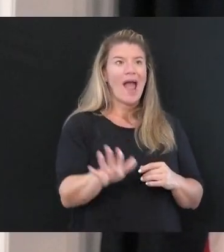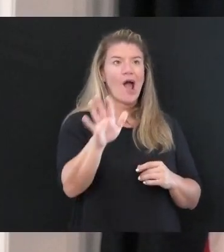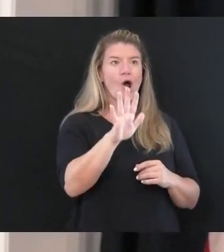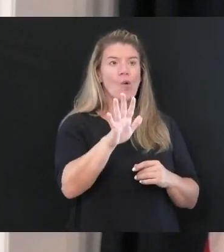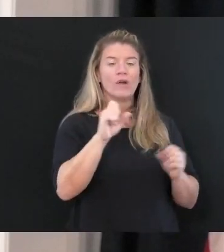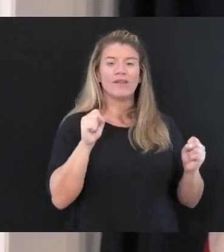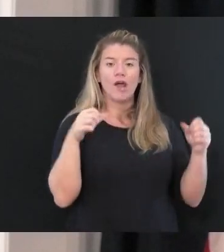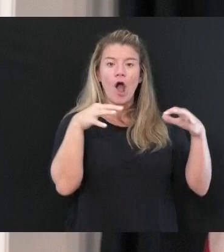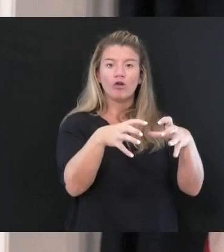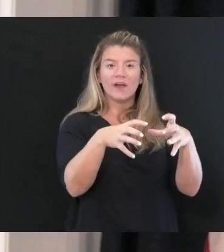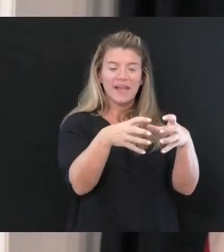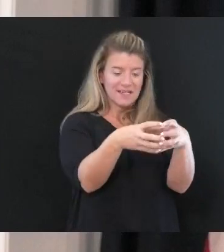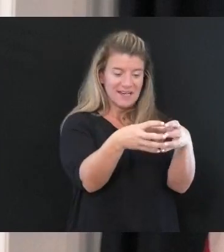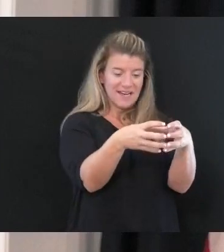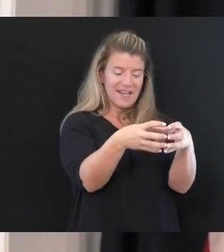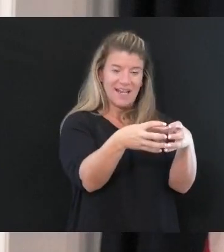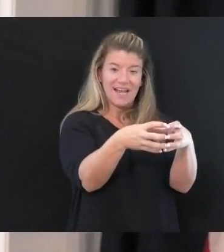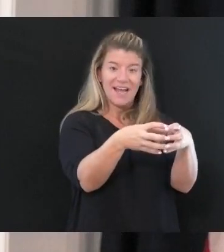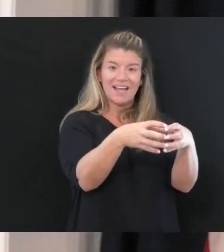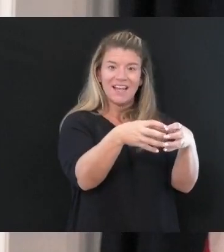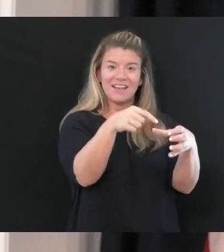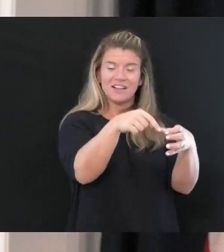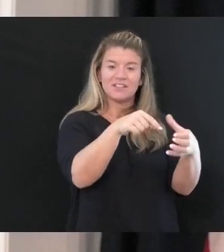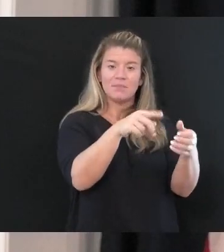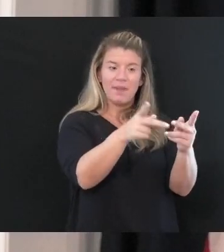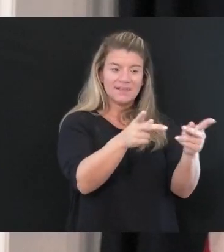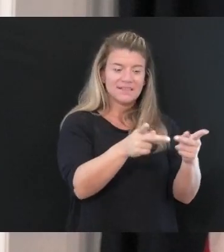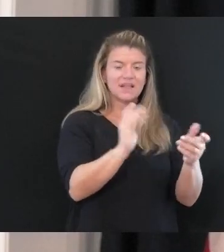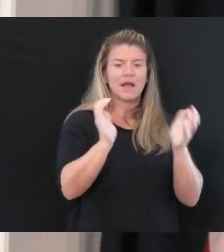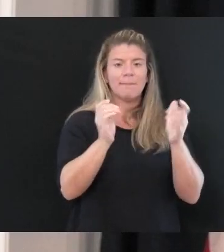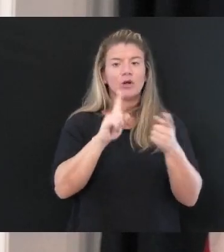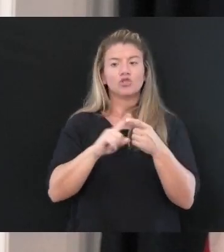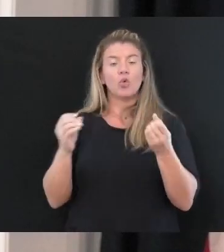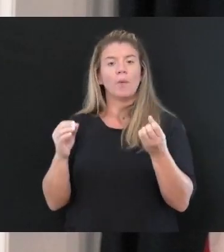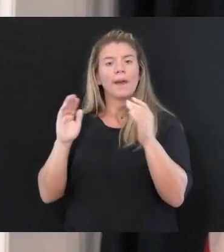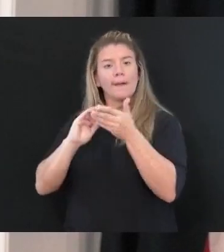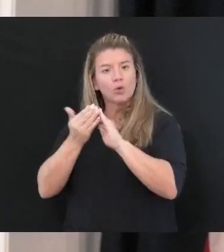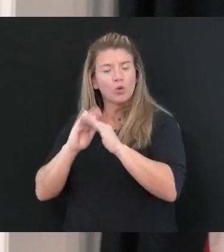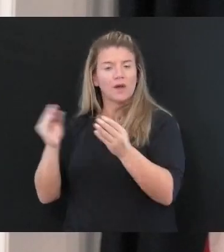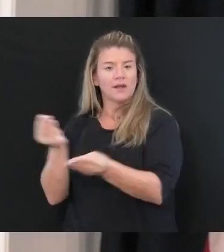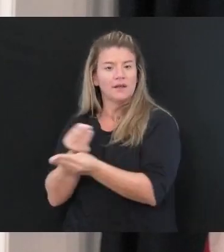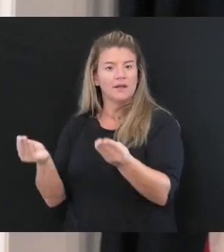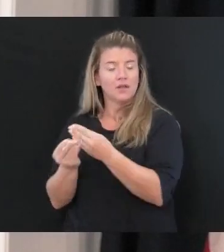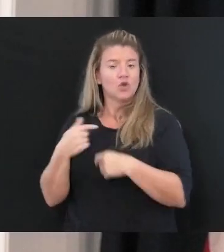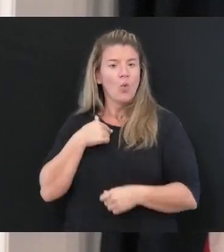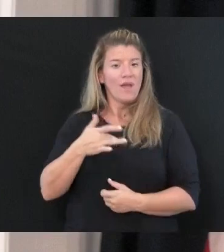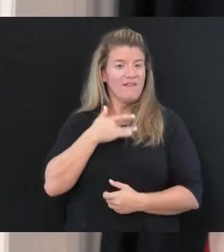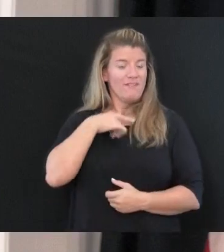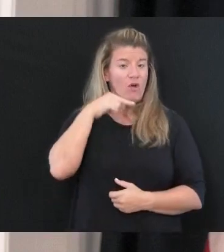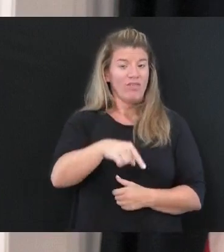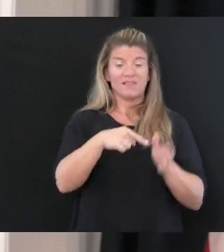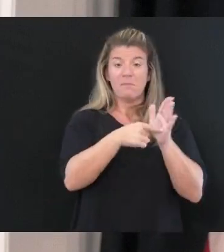congregate setting versus the community setting. So we believe this is a proper model for the state of West Virginia.